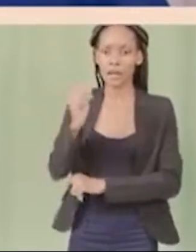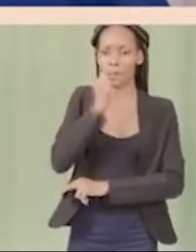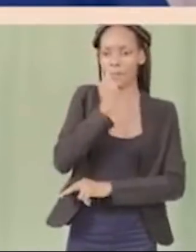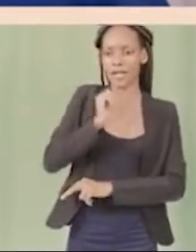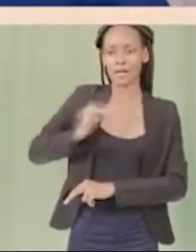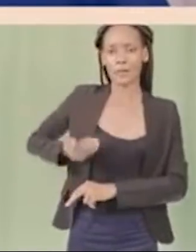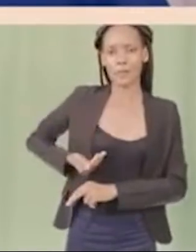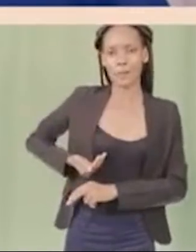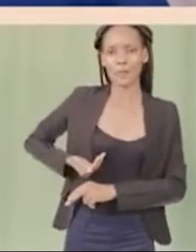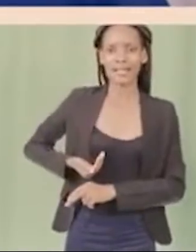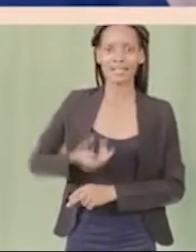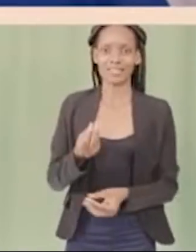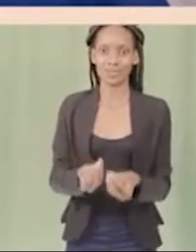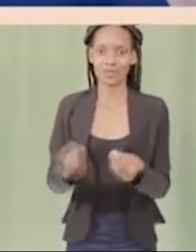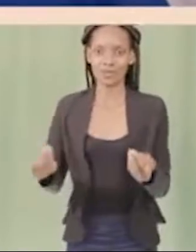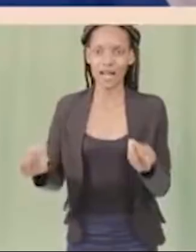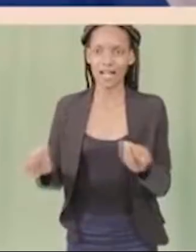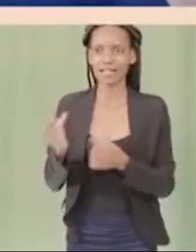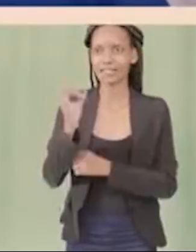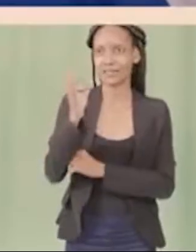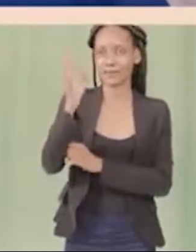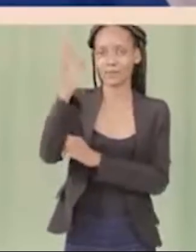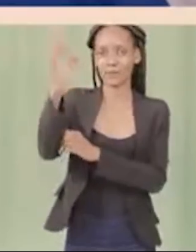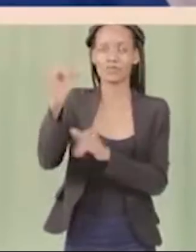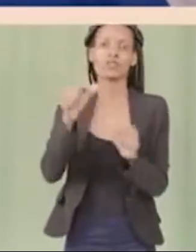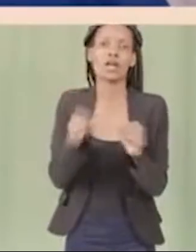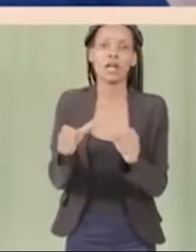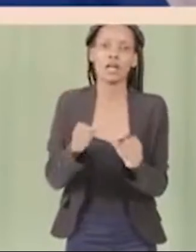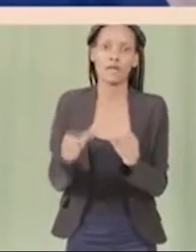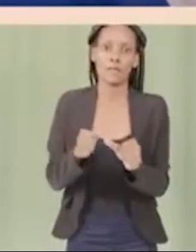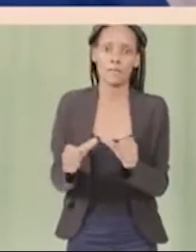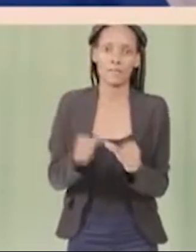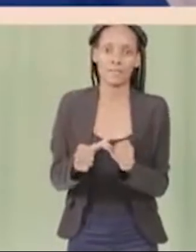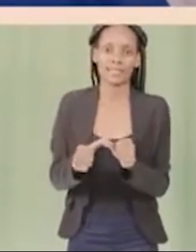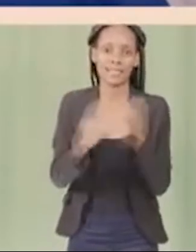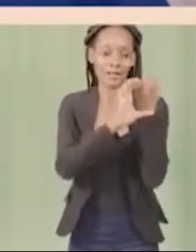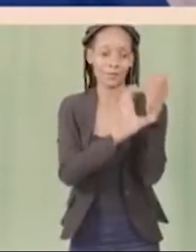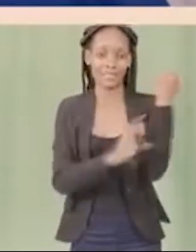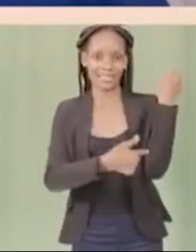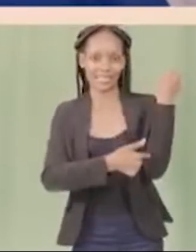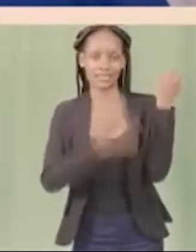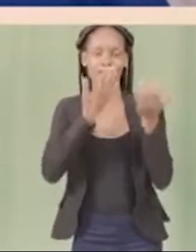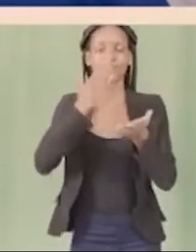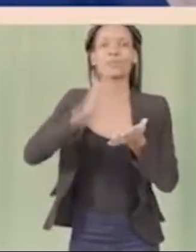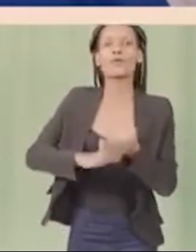in building a better future. This is the promise of our Constitution.